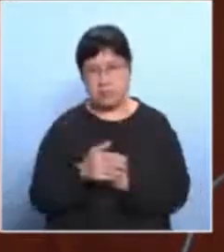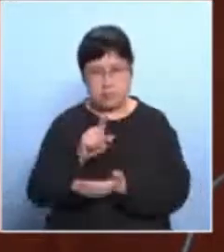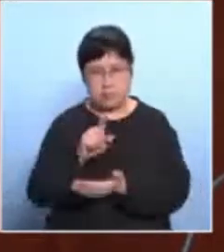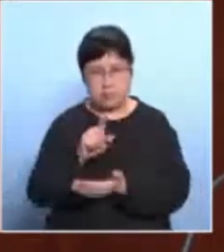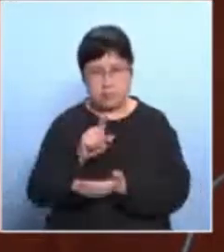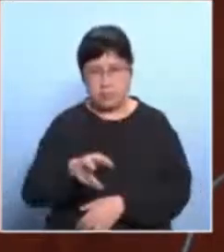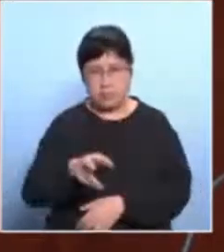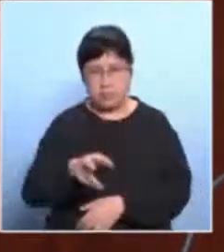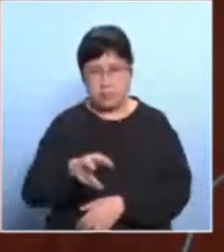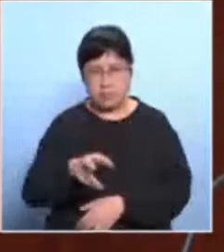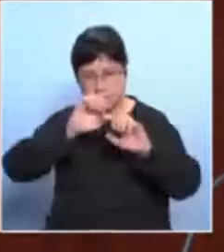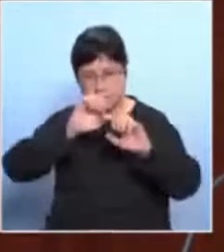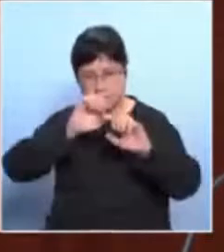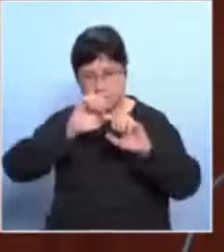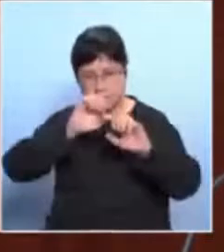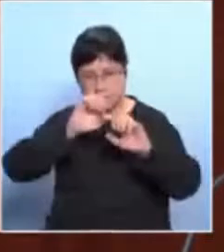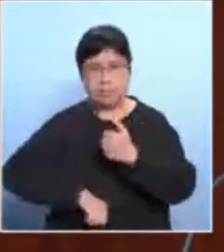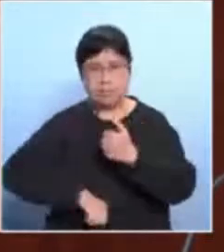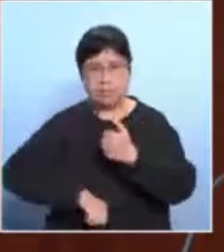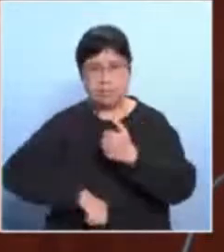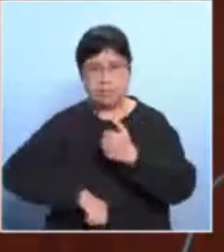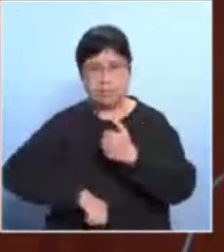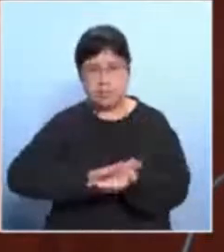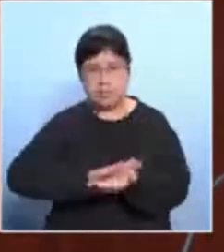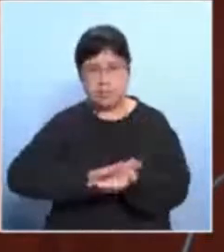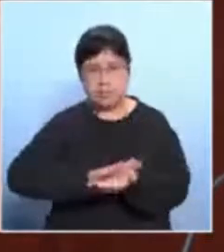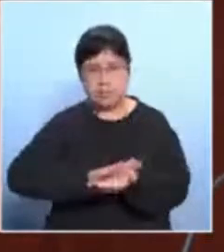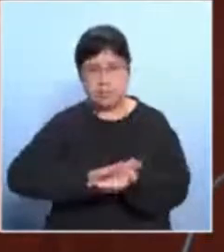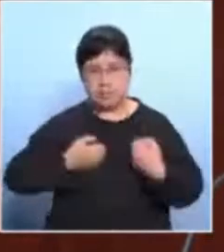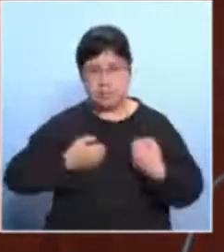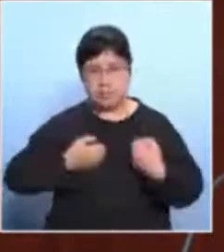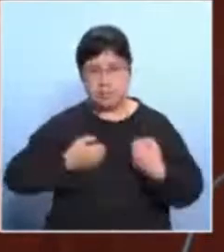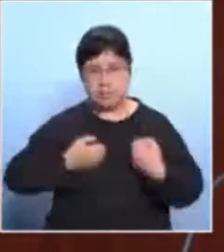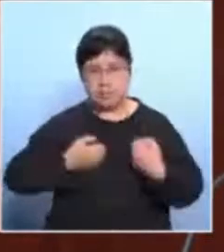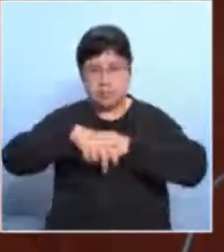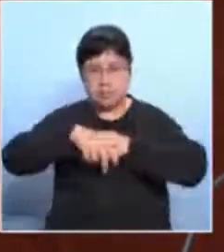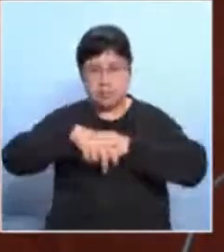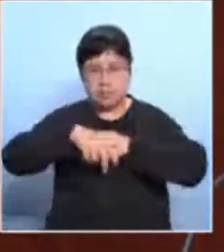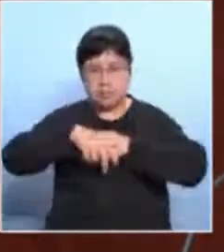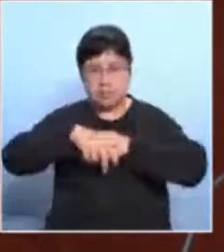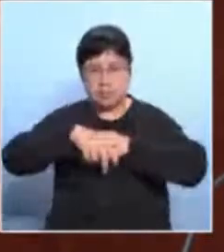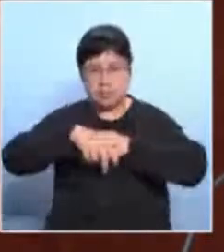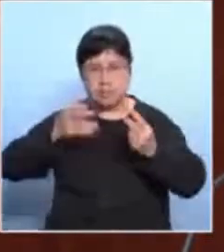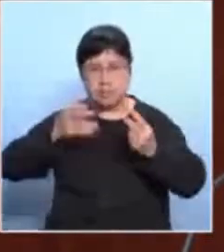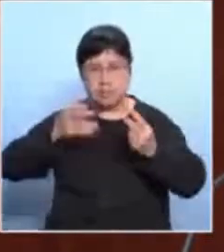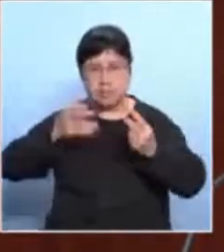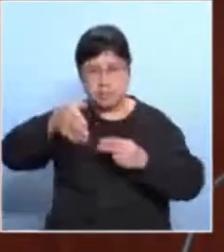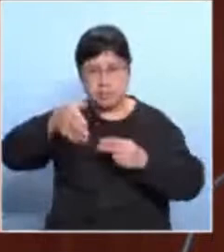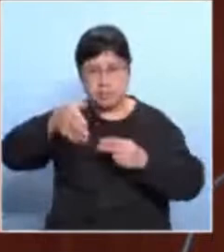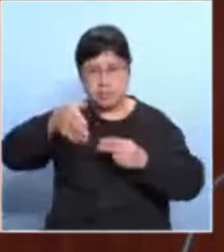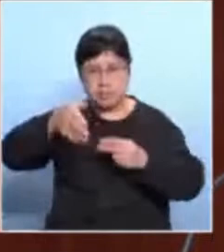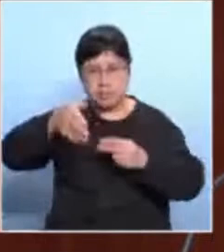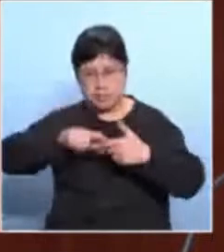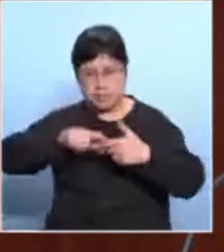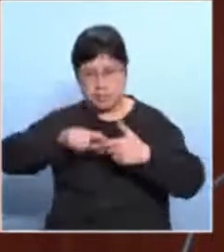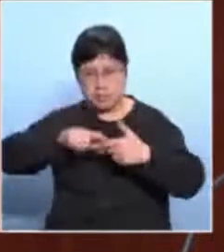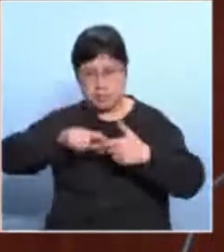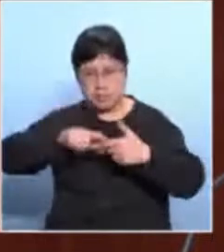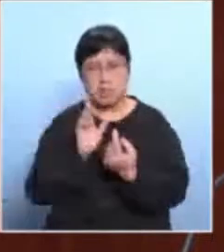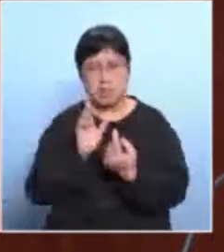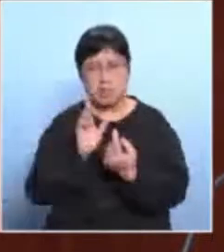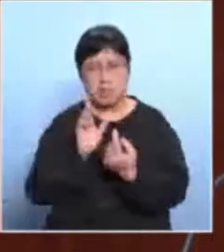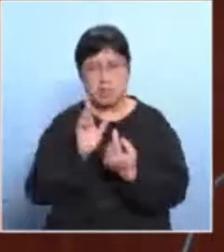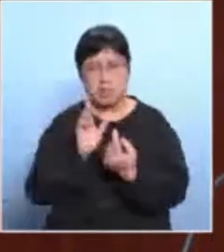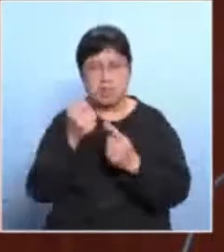last year, which sets out the development direction and strategies for coping with the challenges brought about by an aging